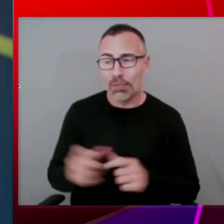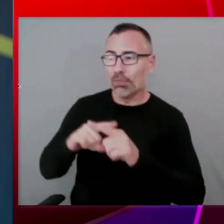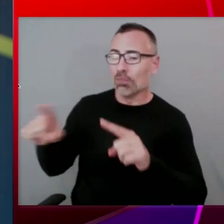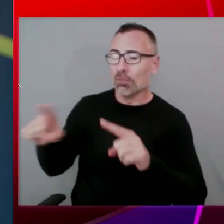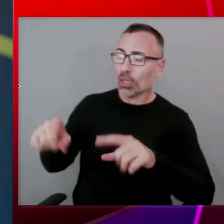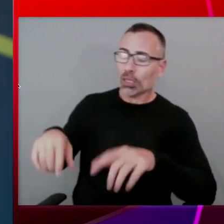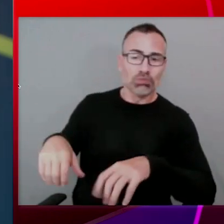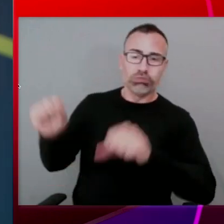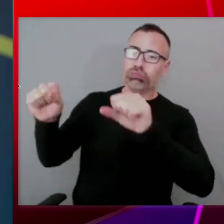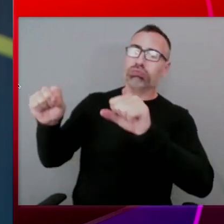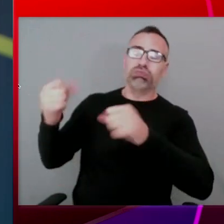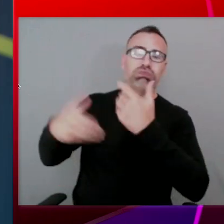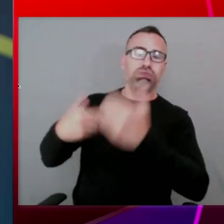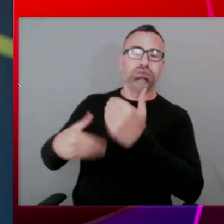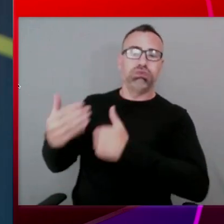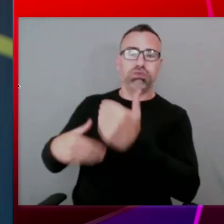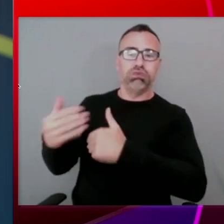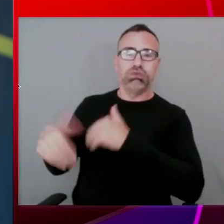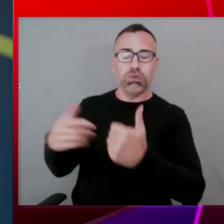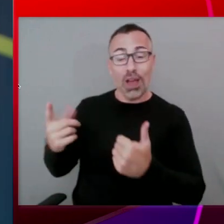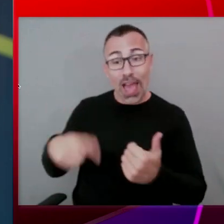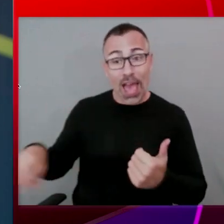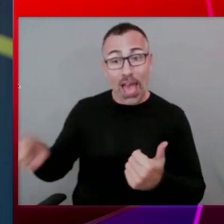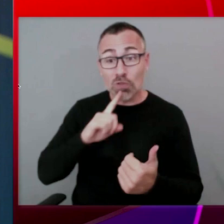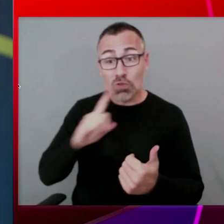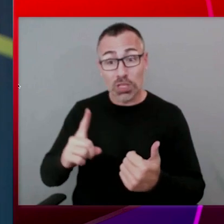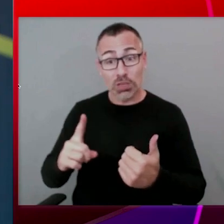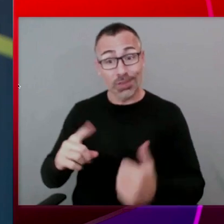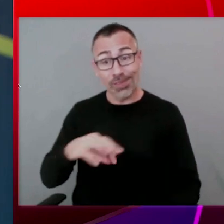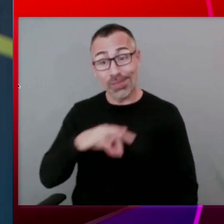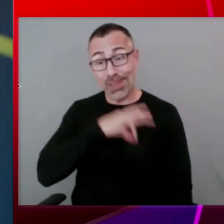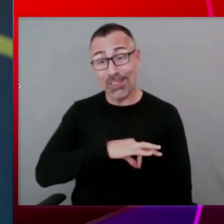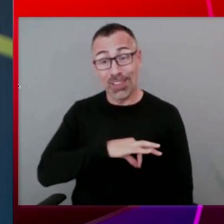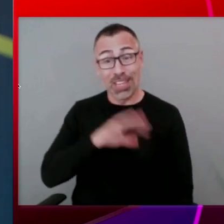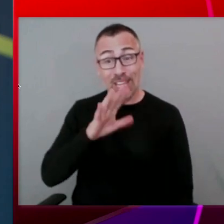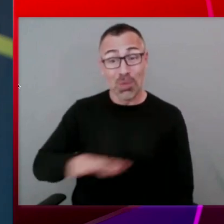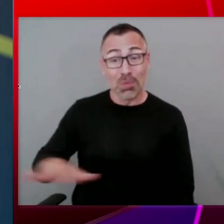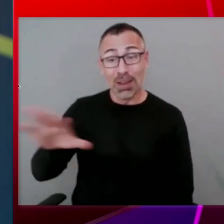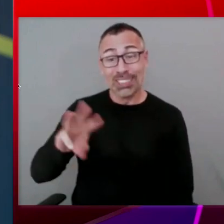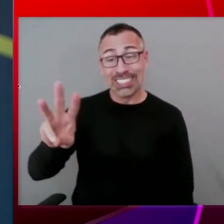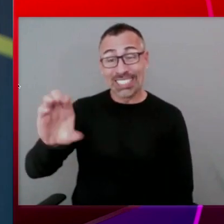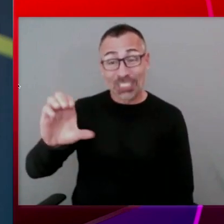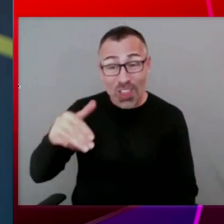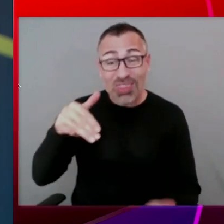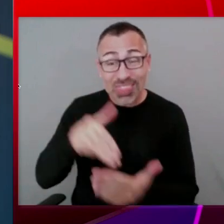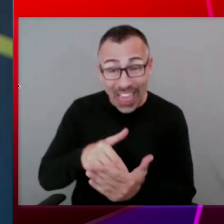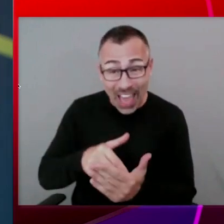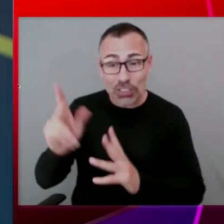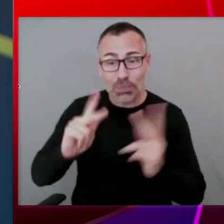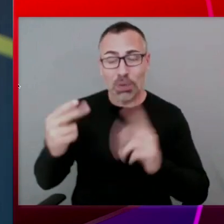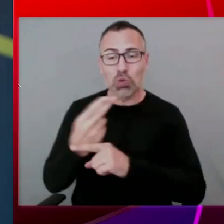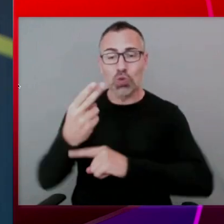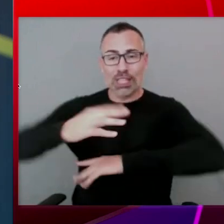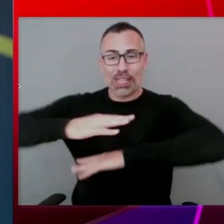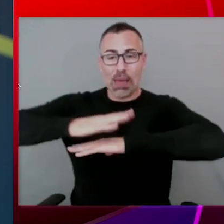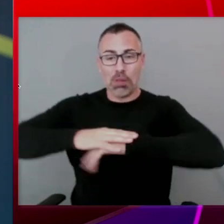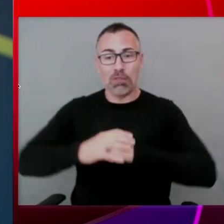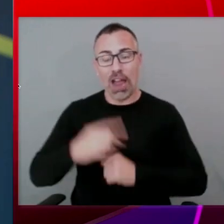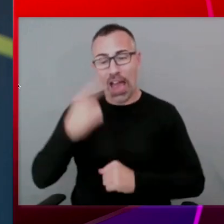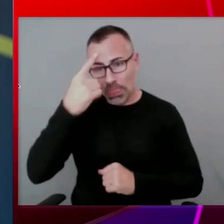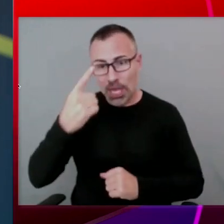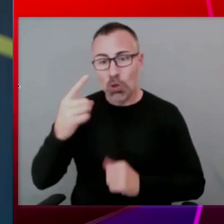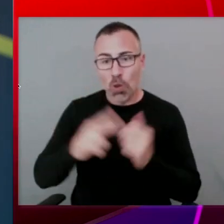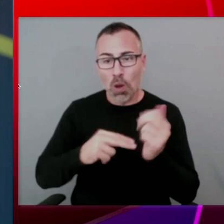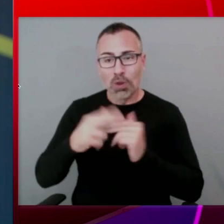water. And basically, we ended up helping probably almost 600,000 people through that platform. I think at the peak, we were fielding 10,000 calls a